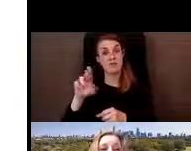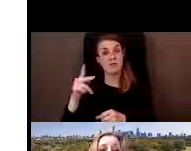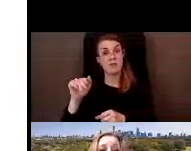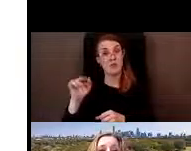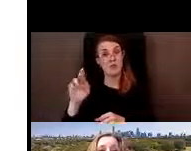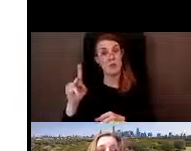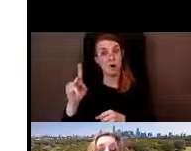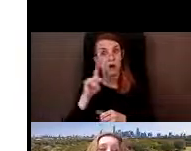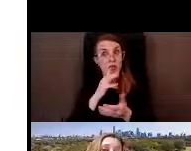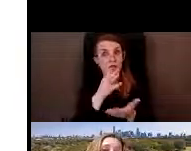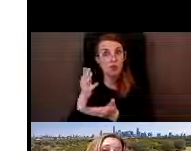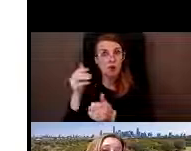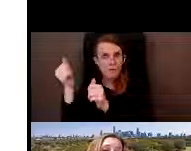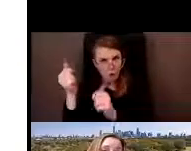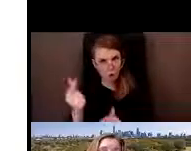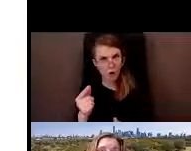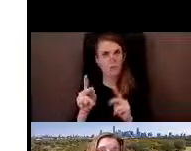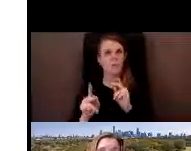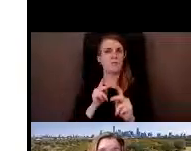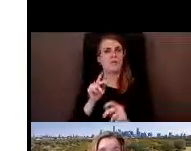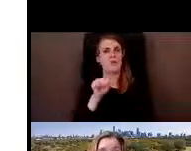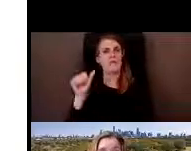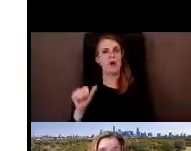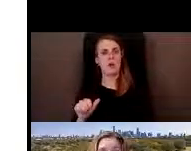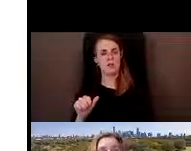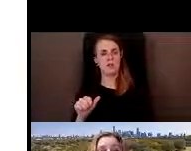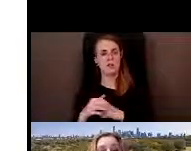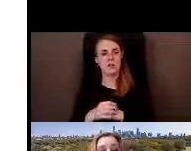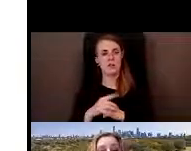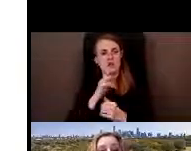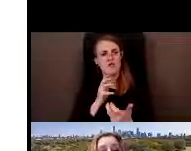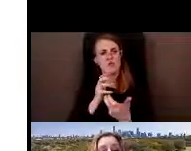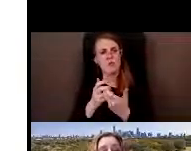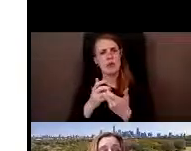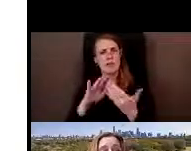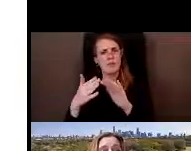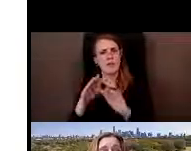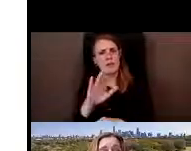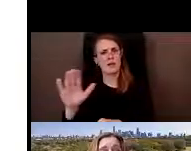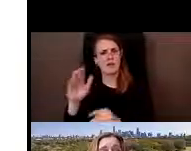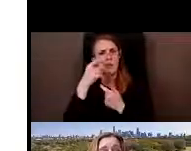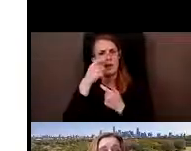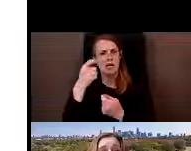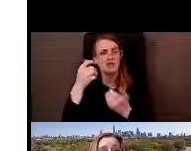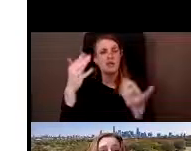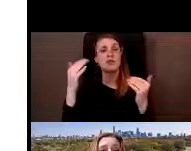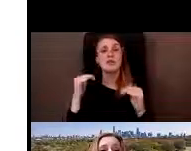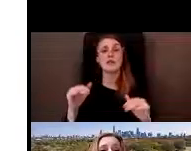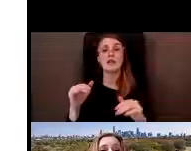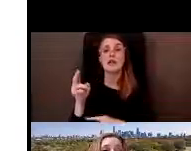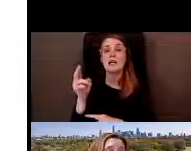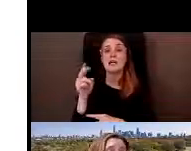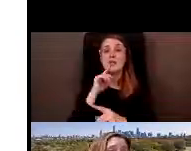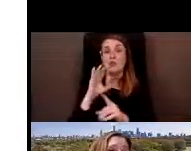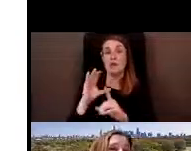with programs or align the programs in the park with community interest. For history and culture, the park